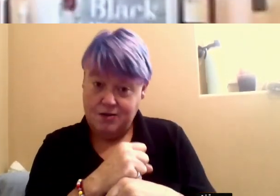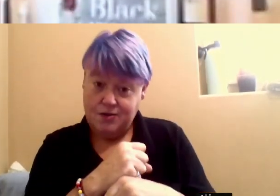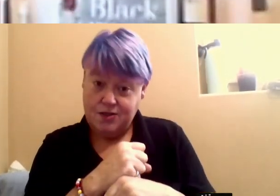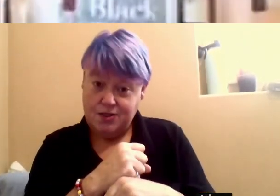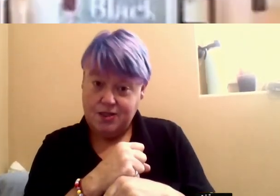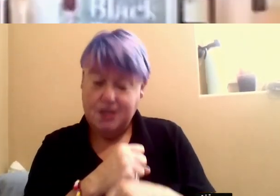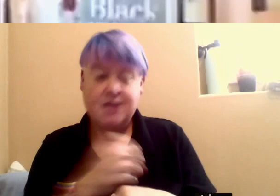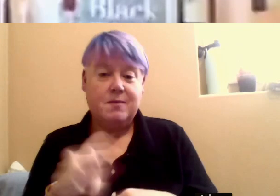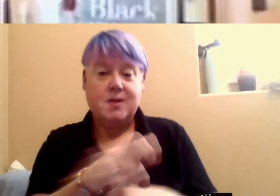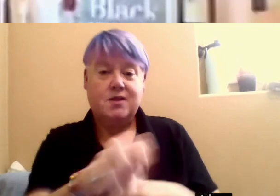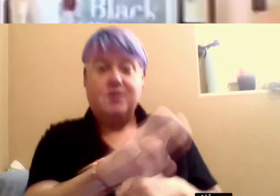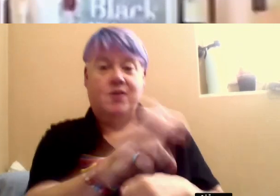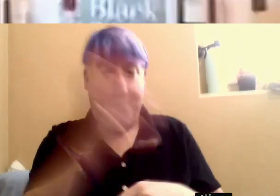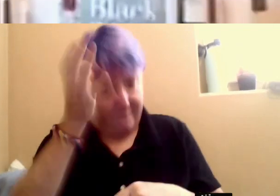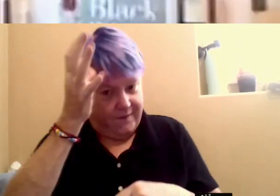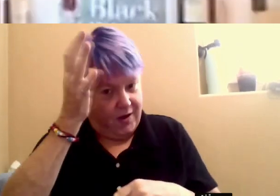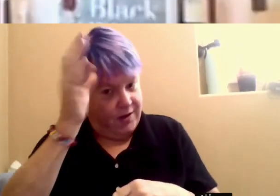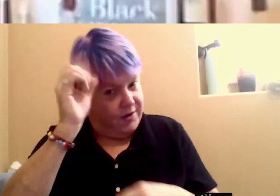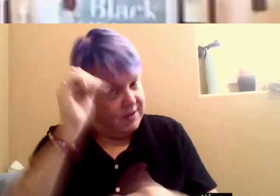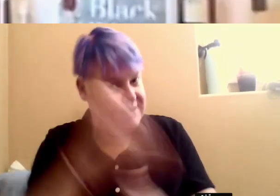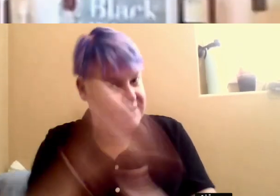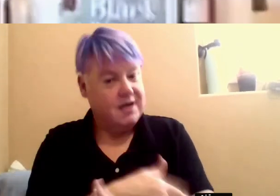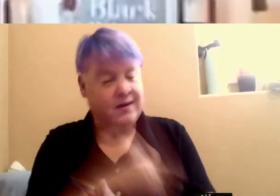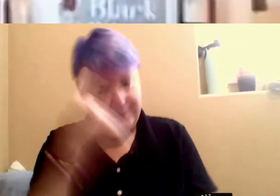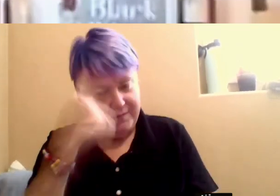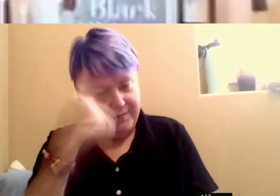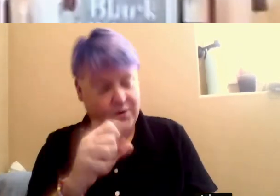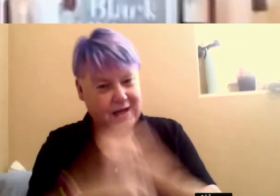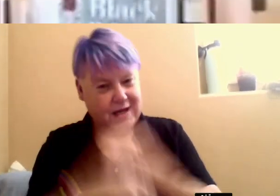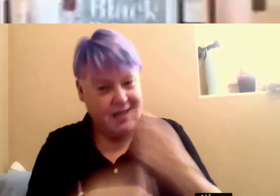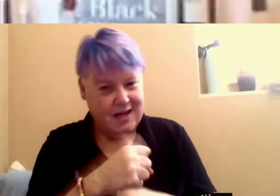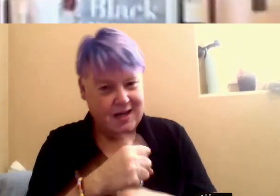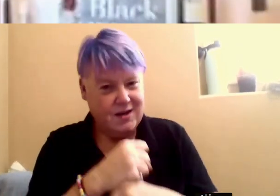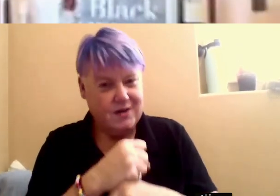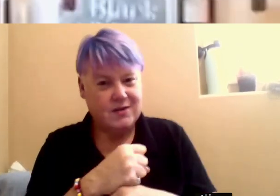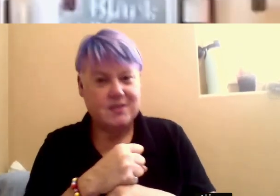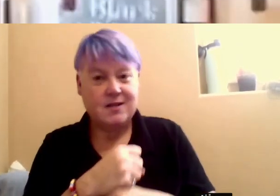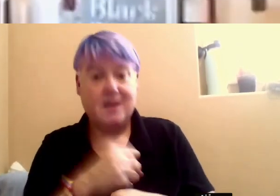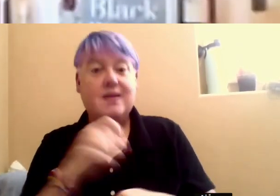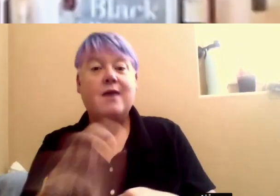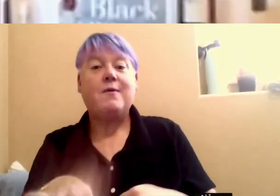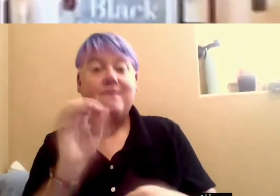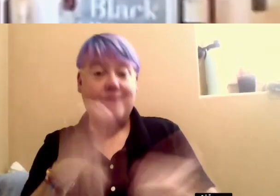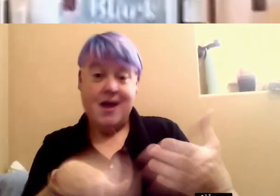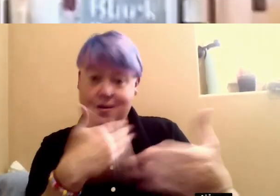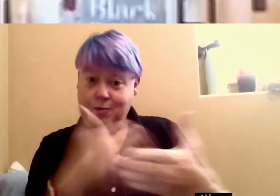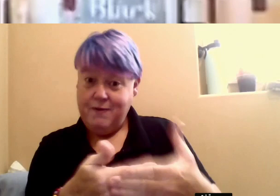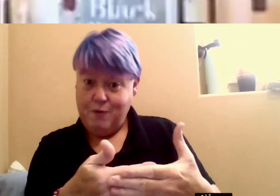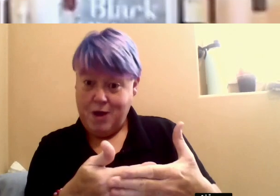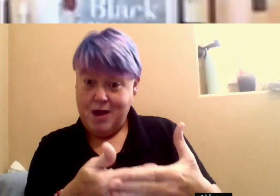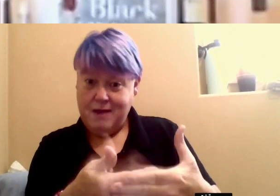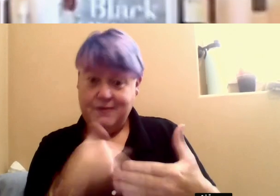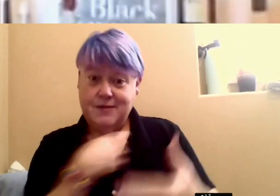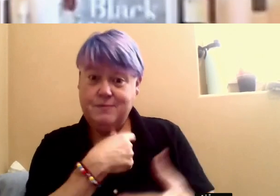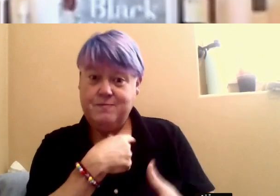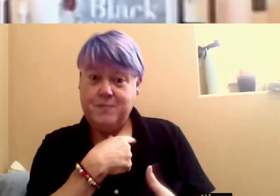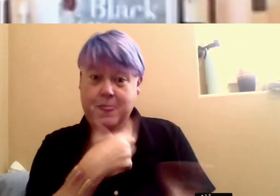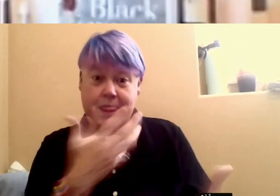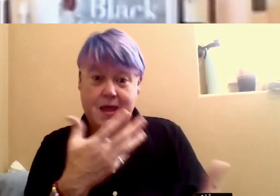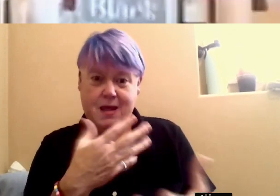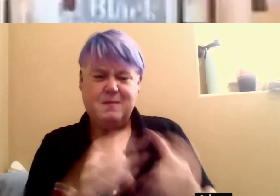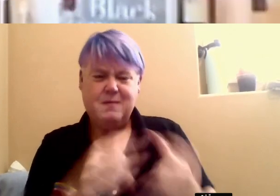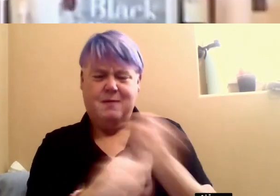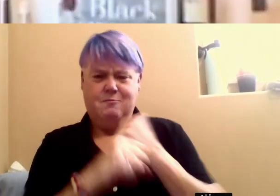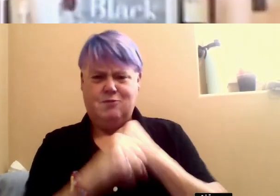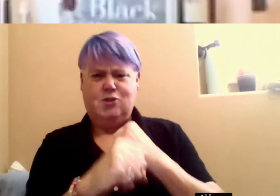father and son for 30 years, and for the first time, it feels like we've found our destination. And I think maybe we've been headed there all this